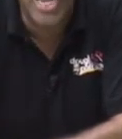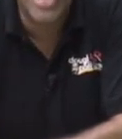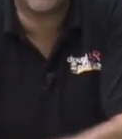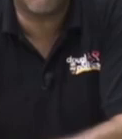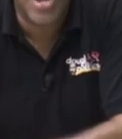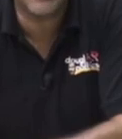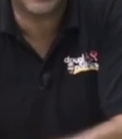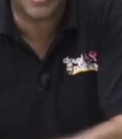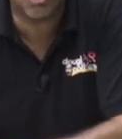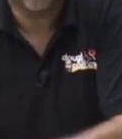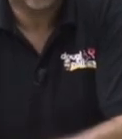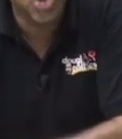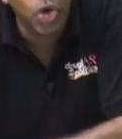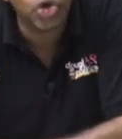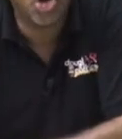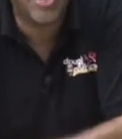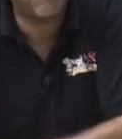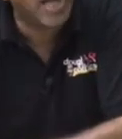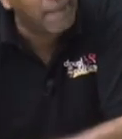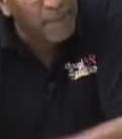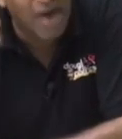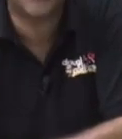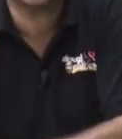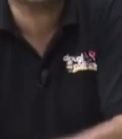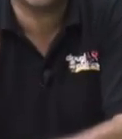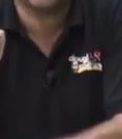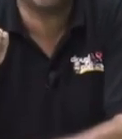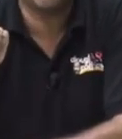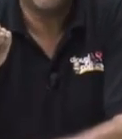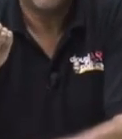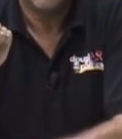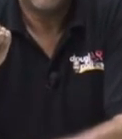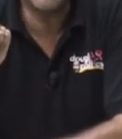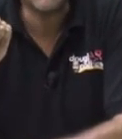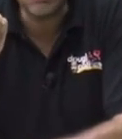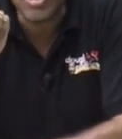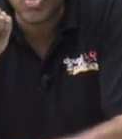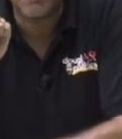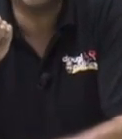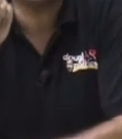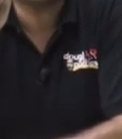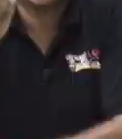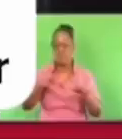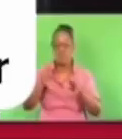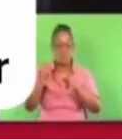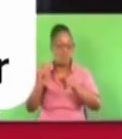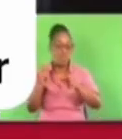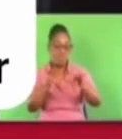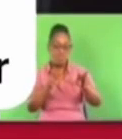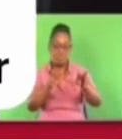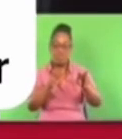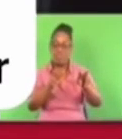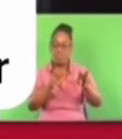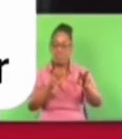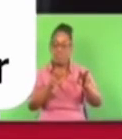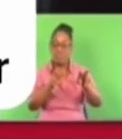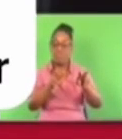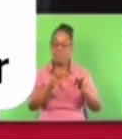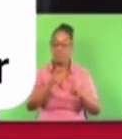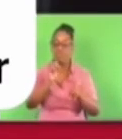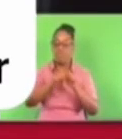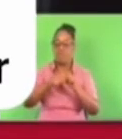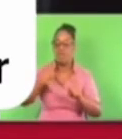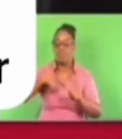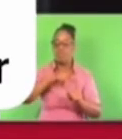because gianty brighter than you you don't have to embarrass yourself listen to this run it remember that our behavior